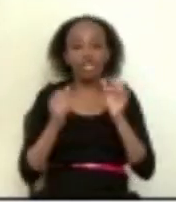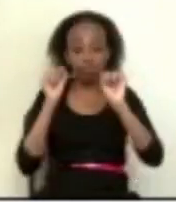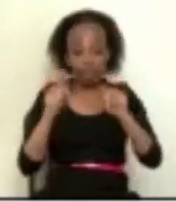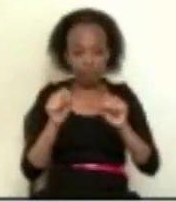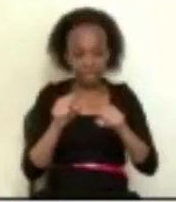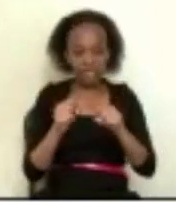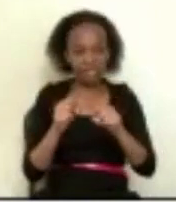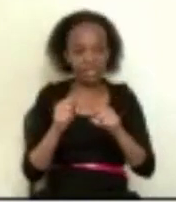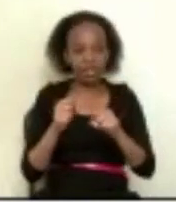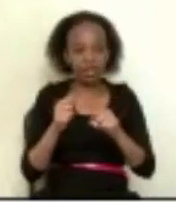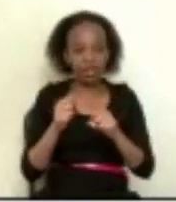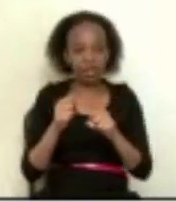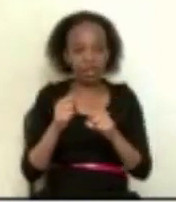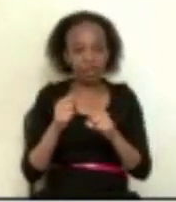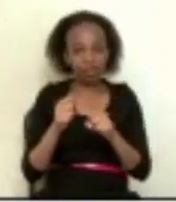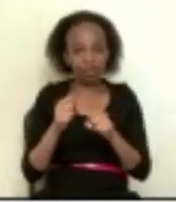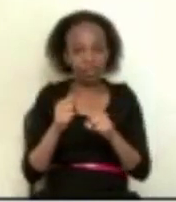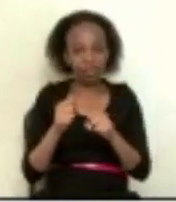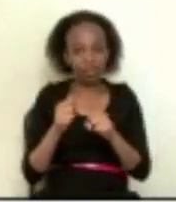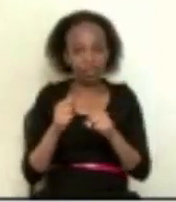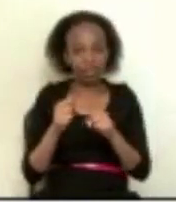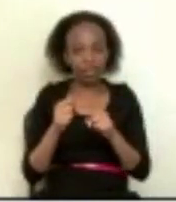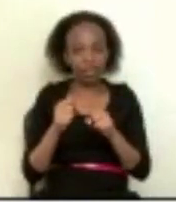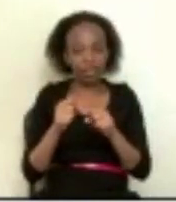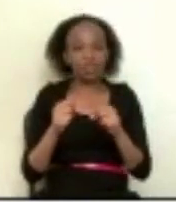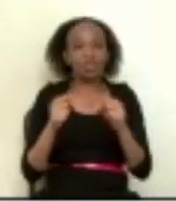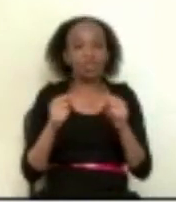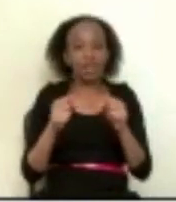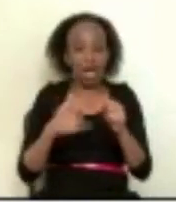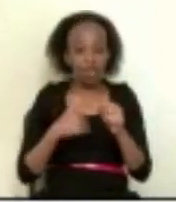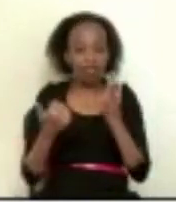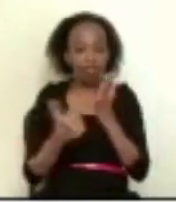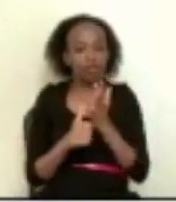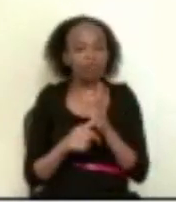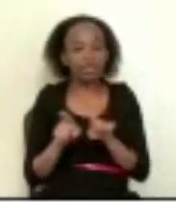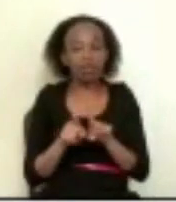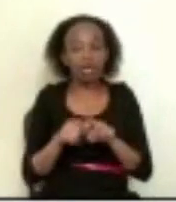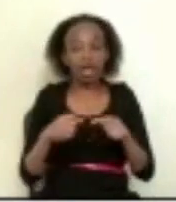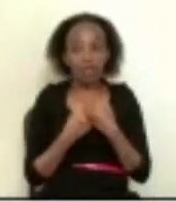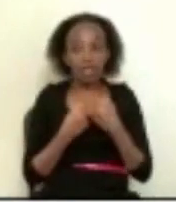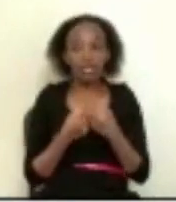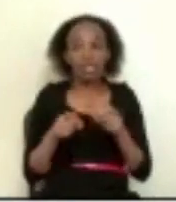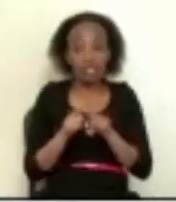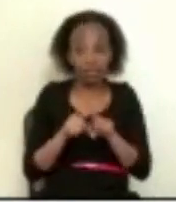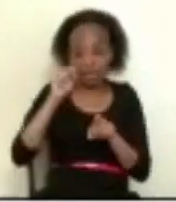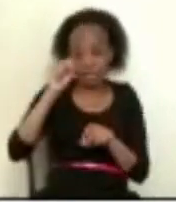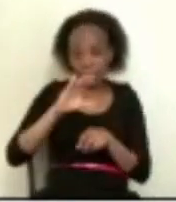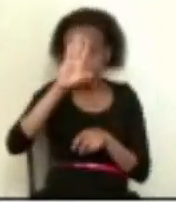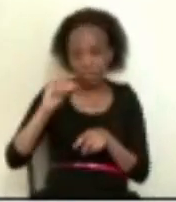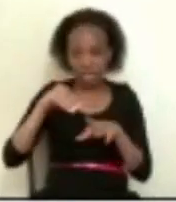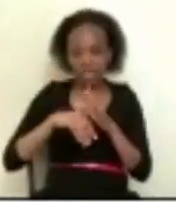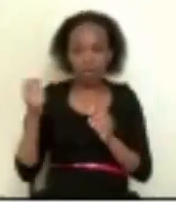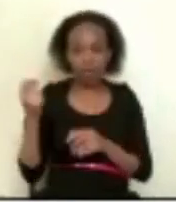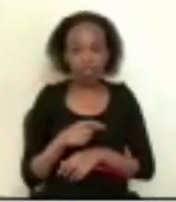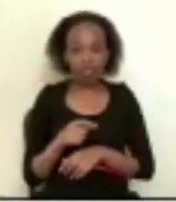possibilities, the crisis, all this is also happening. Also because in South Africa, in February,